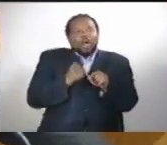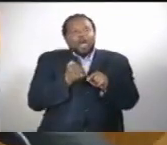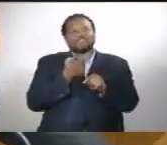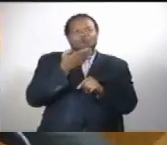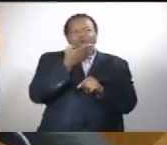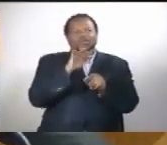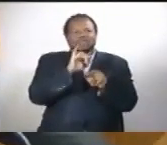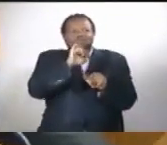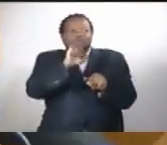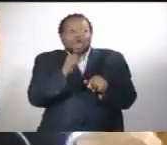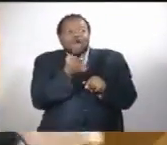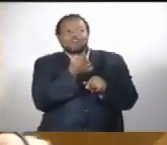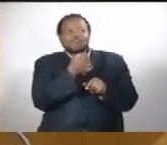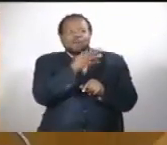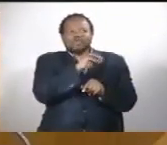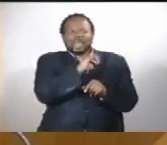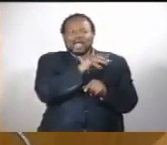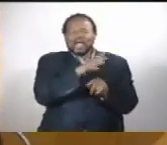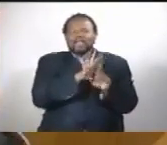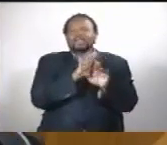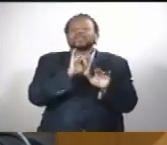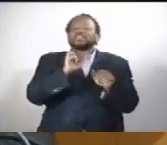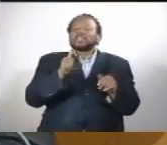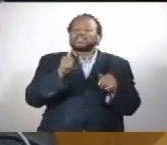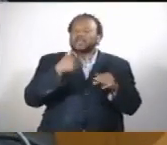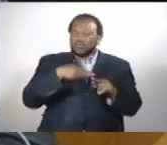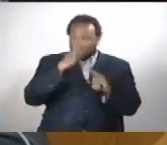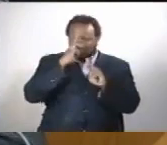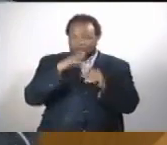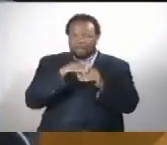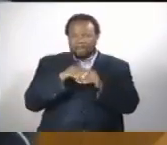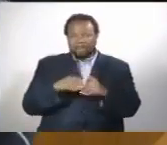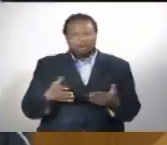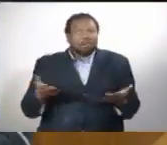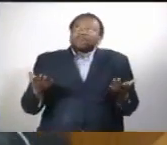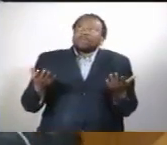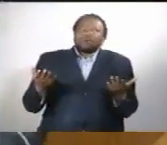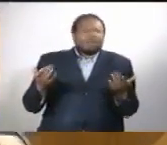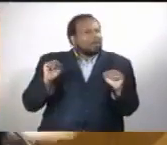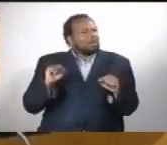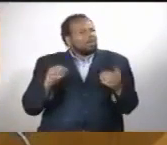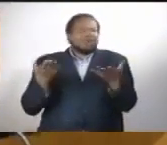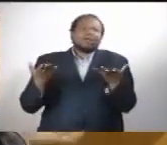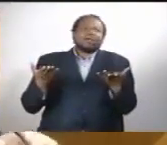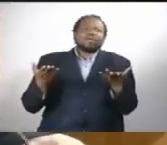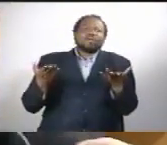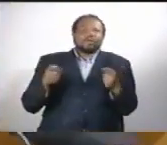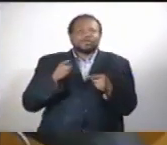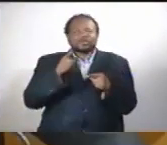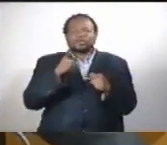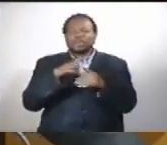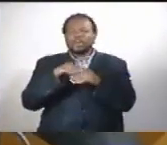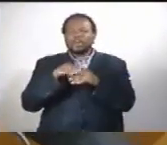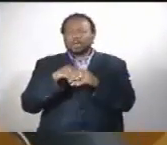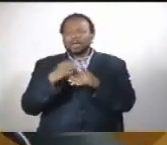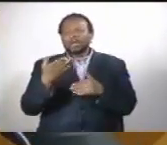Madam, so somebody, Madam, she is an honourable member. Of course. She's an honourable member. Honourable